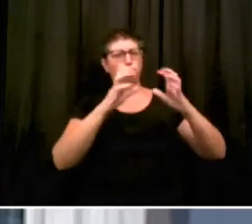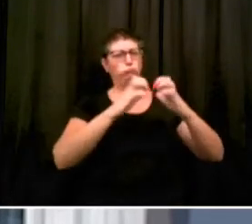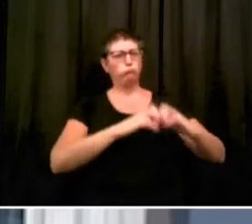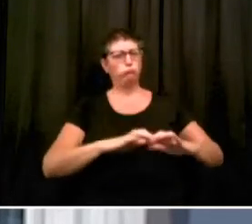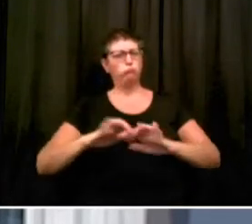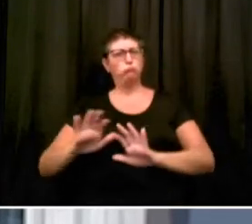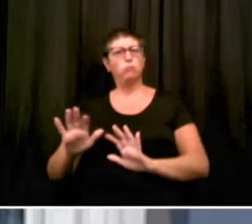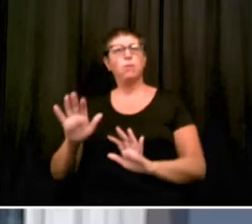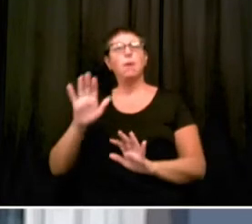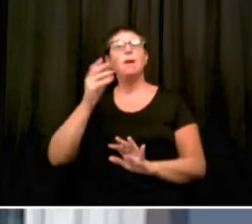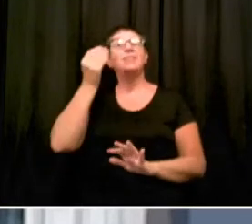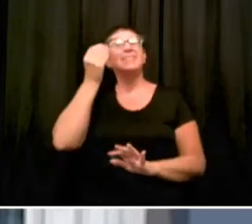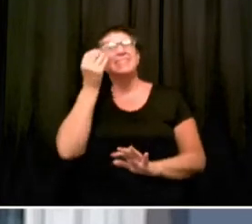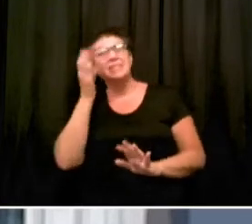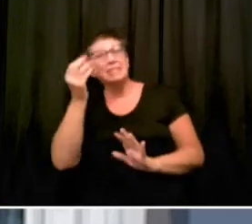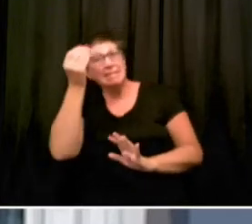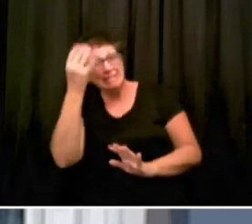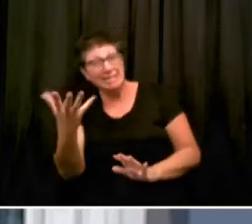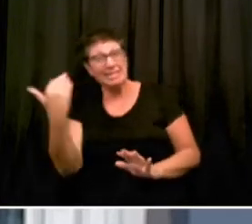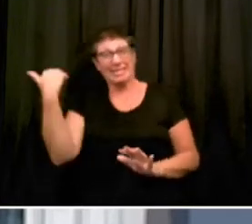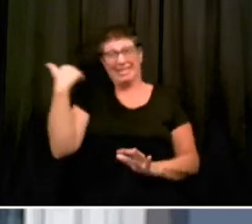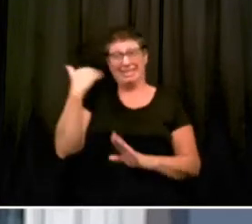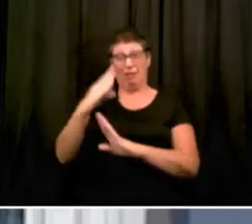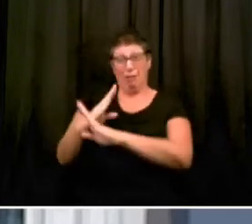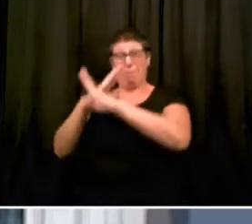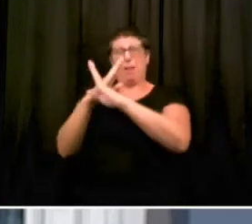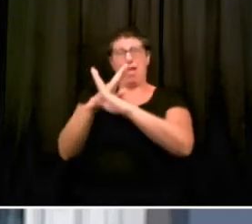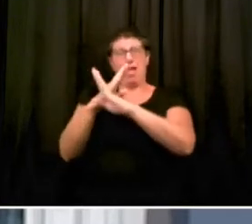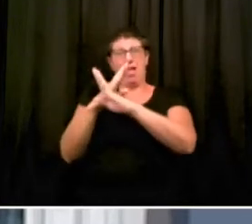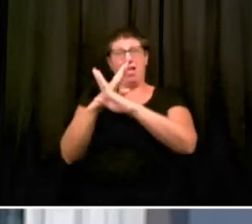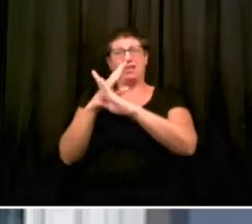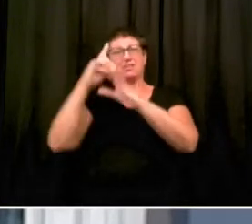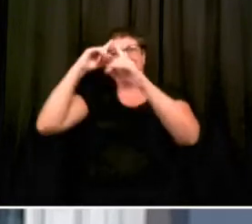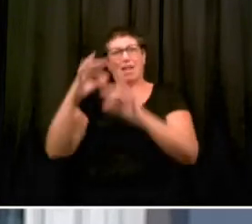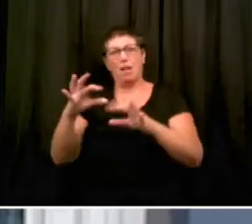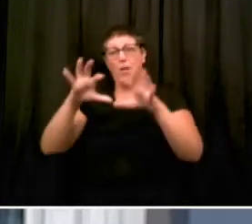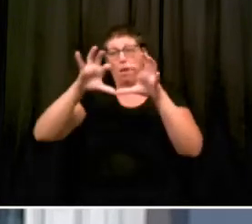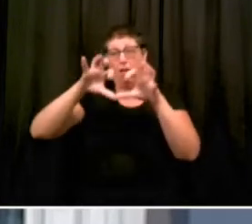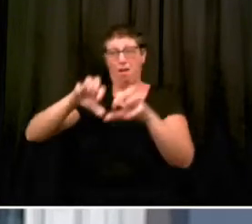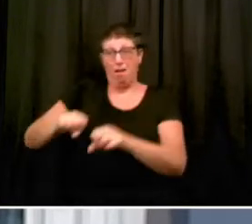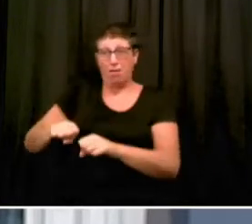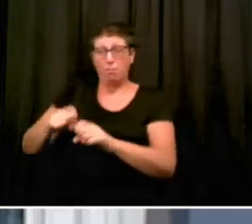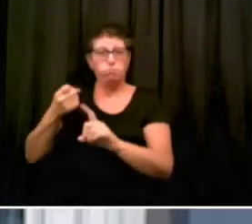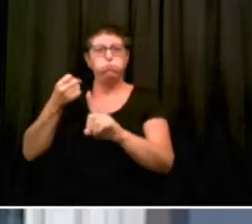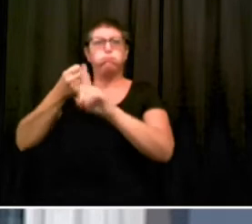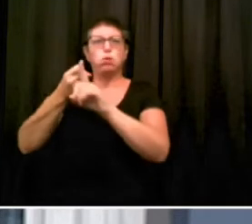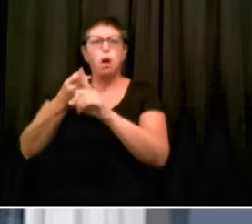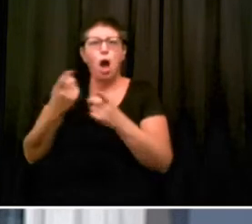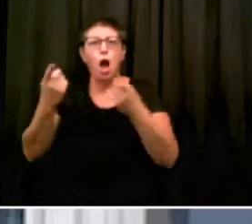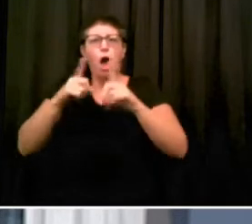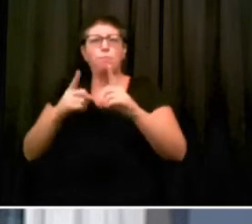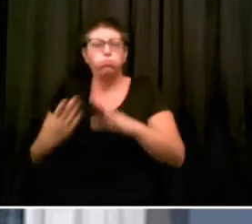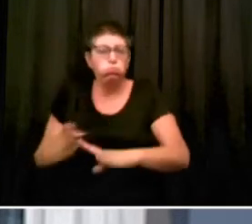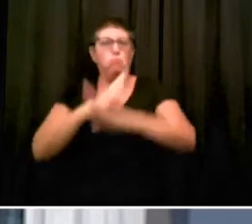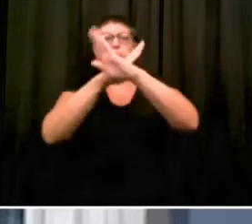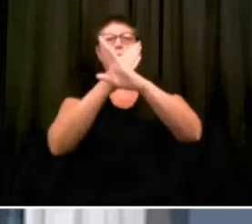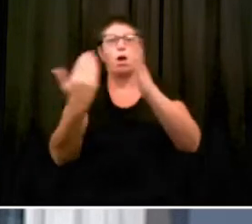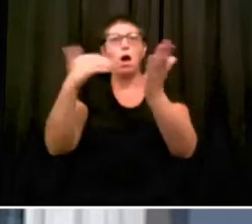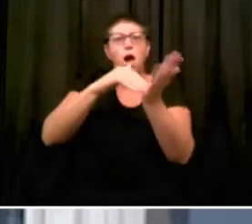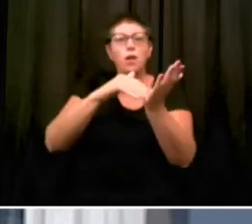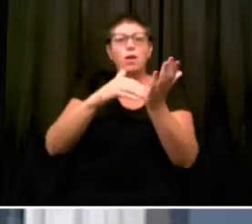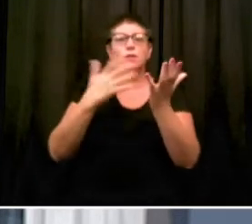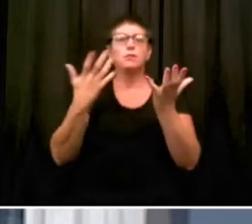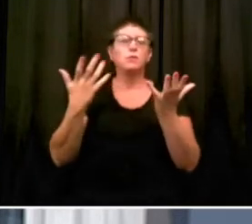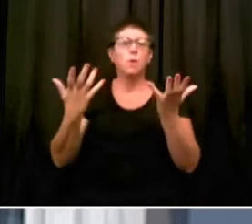or intelligence that we had specifically. So it's a constant process of measuring. If